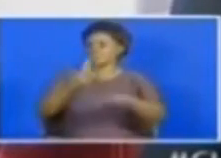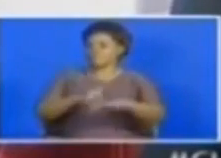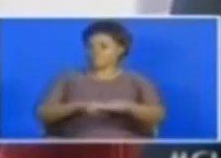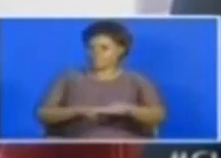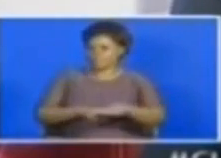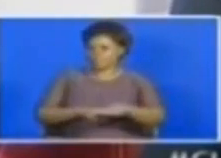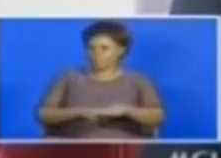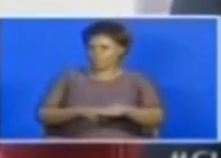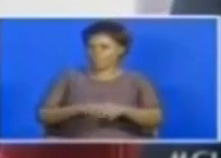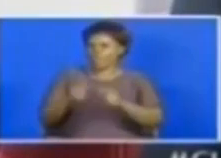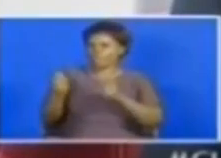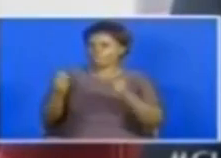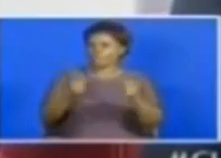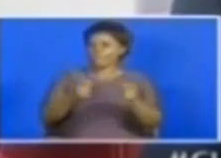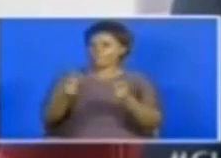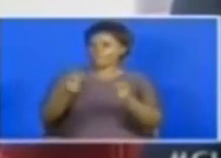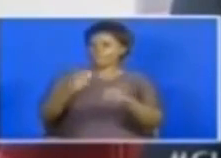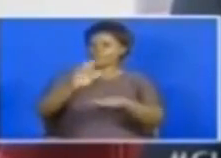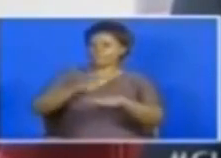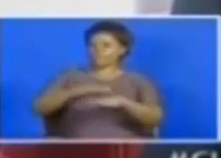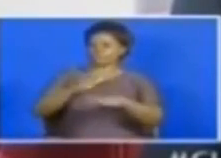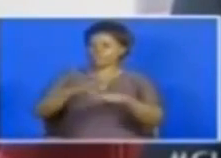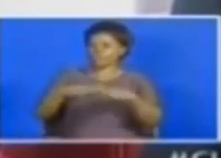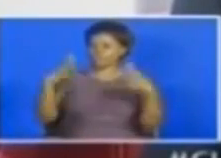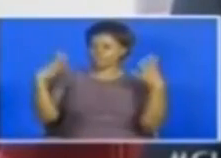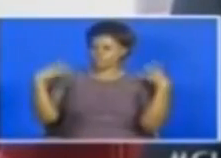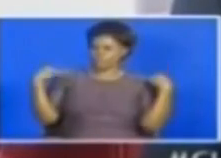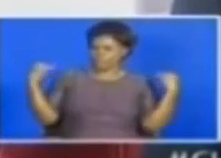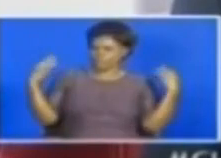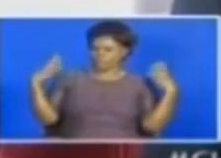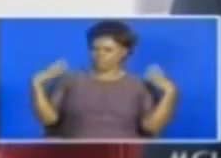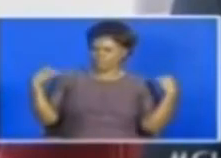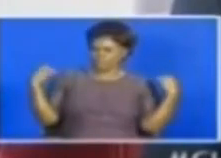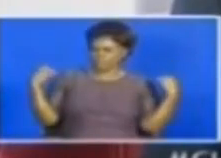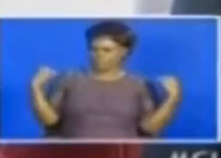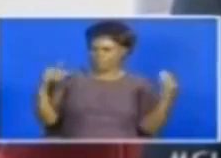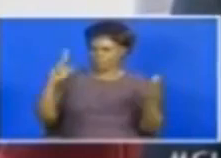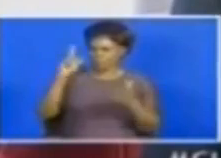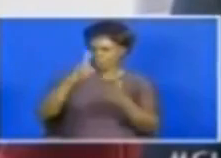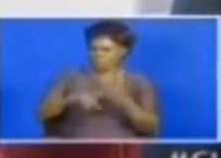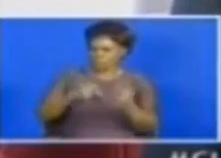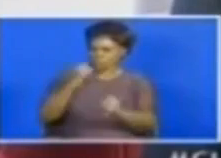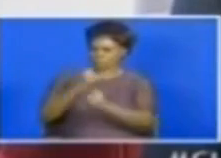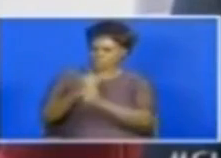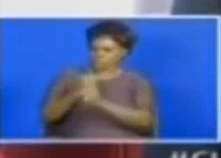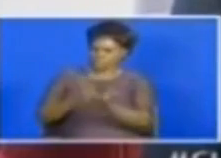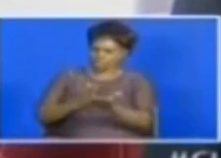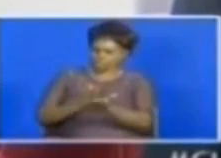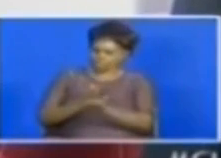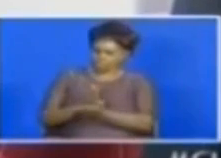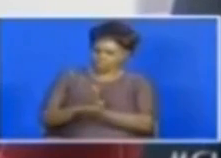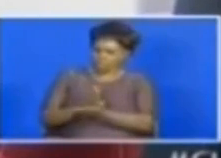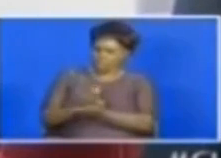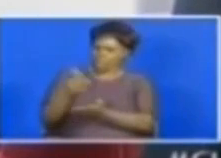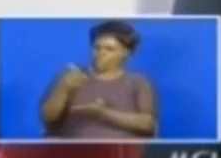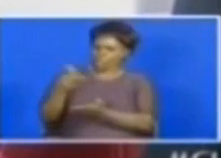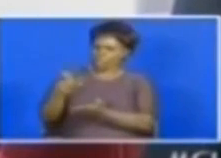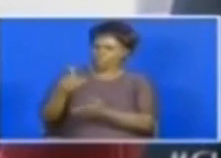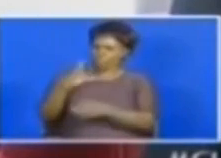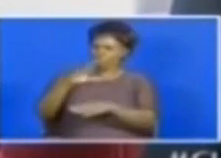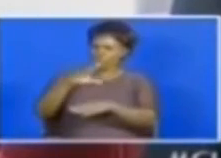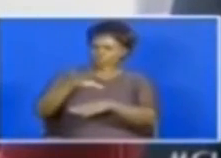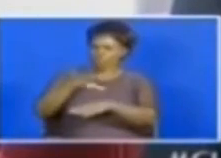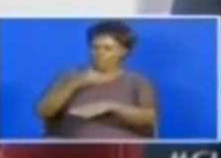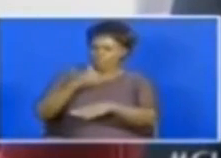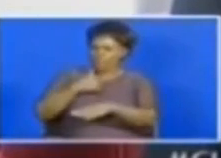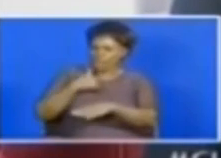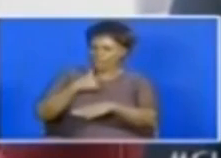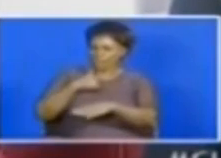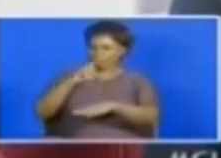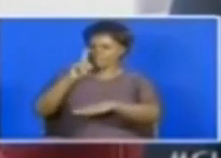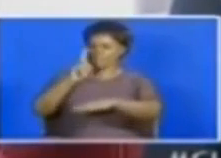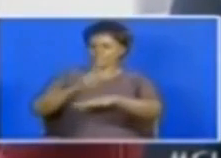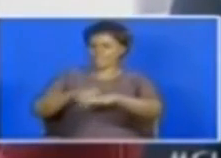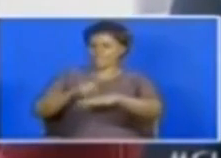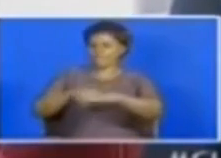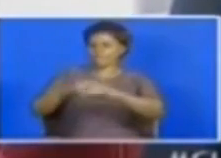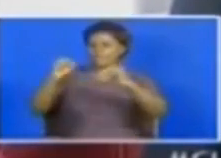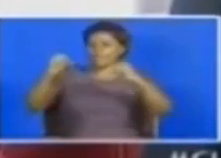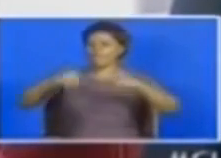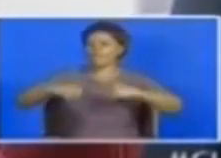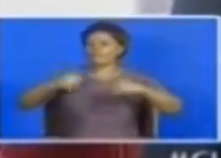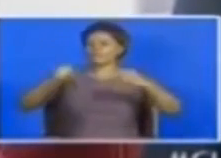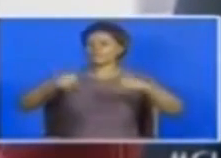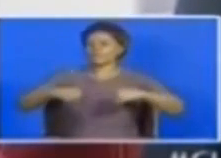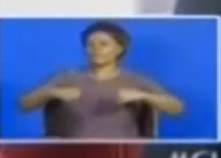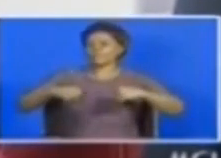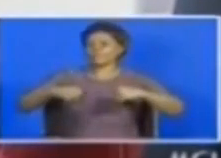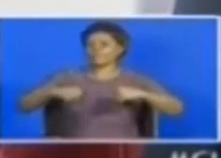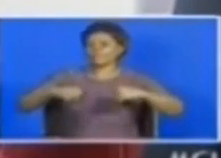And good management practice in many places is ensuring that you have a framework agreement in place.